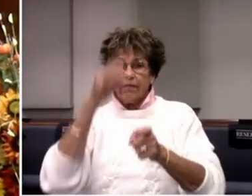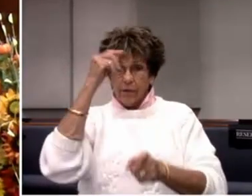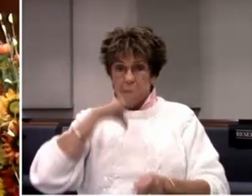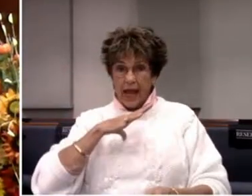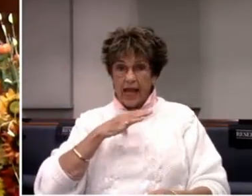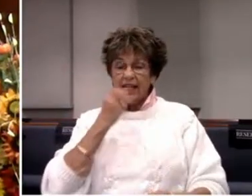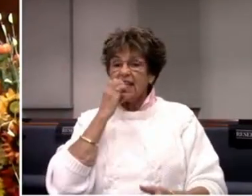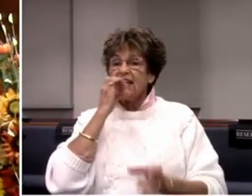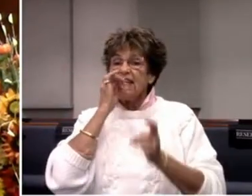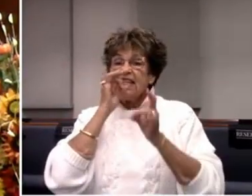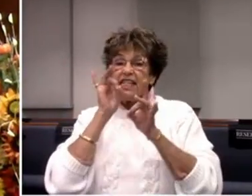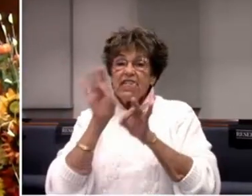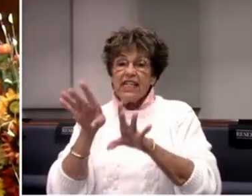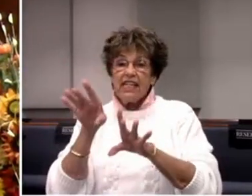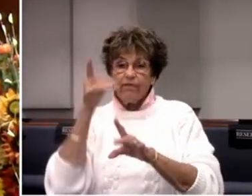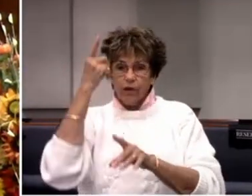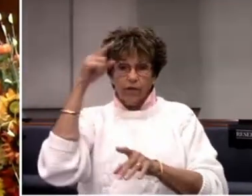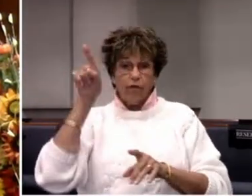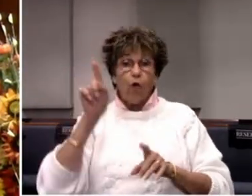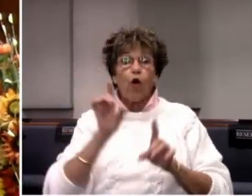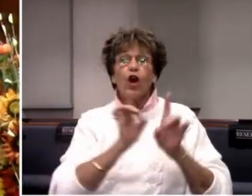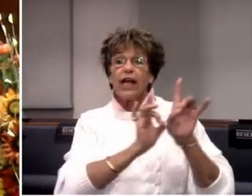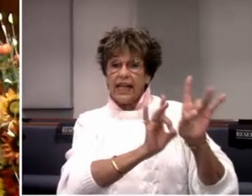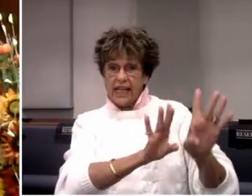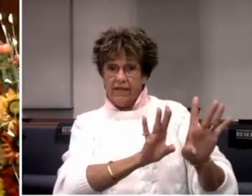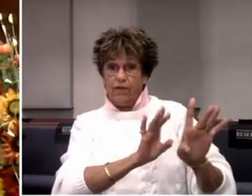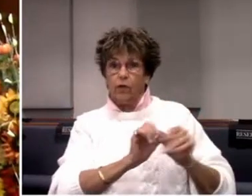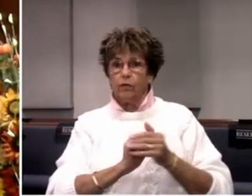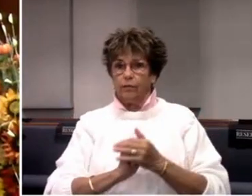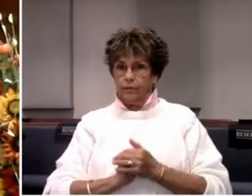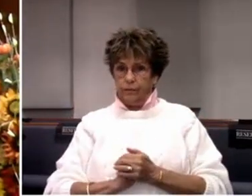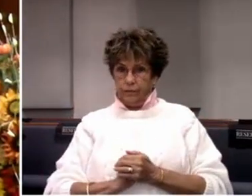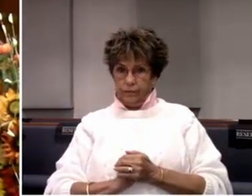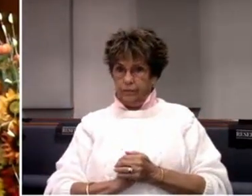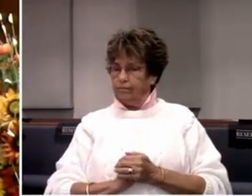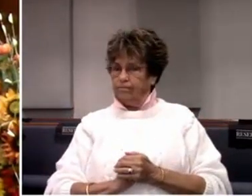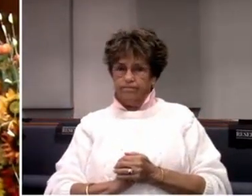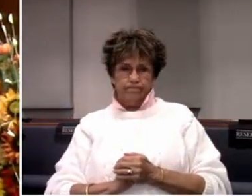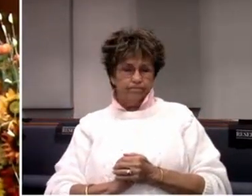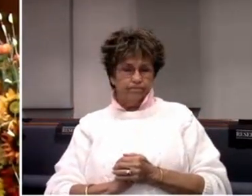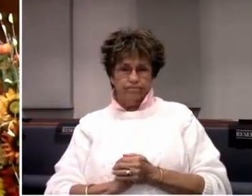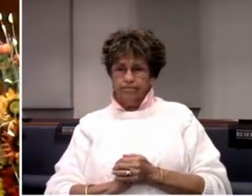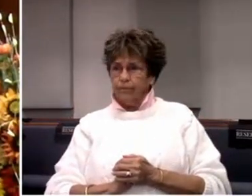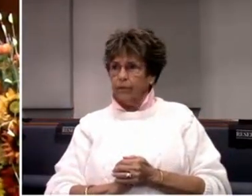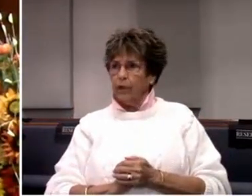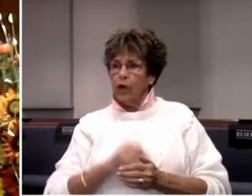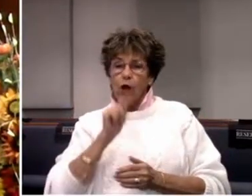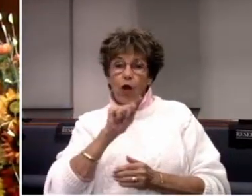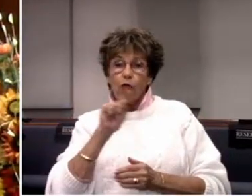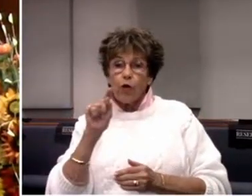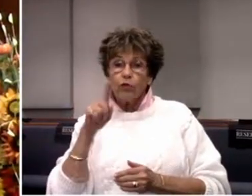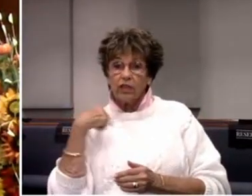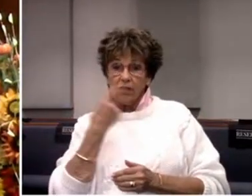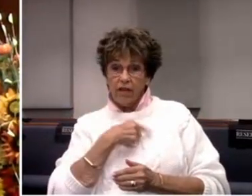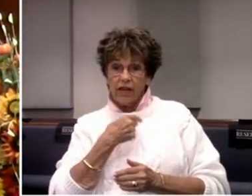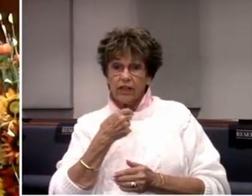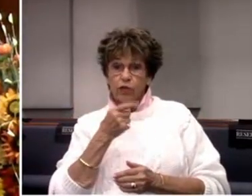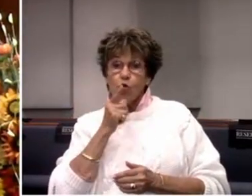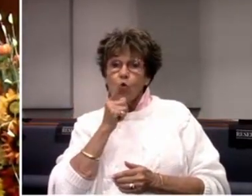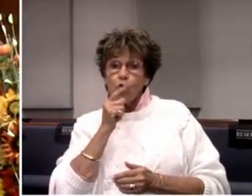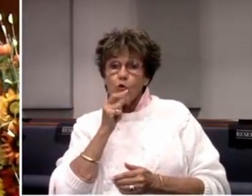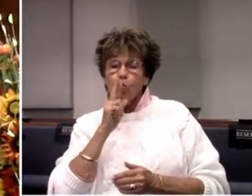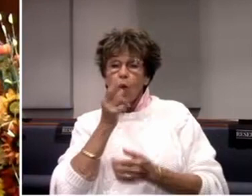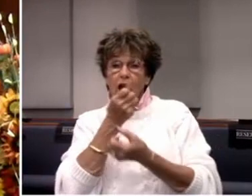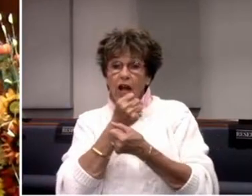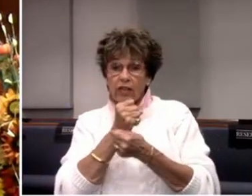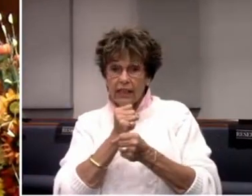believer, so child of the living God, so those of us that have been saved according to verse